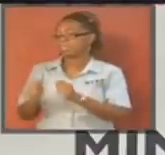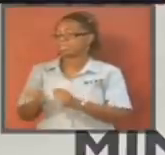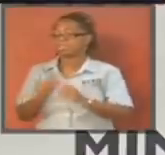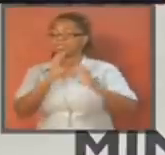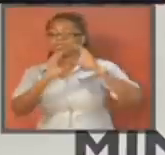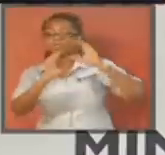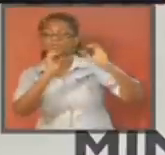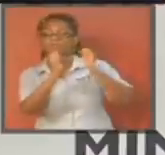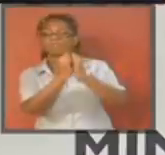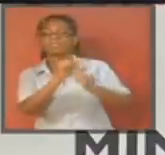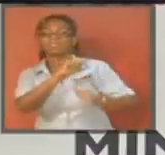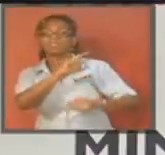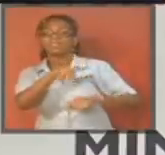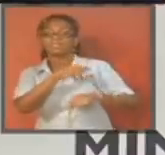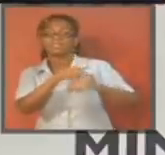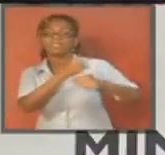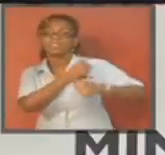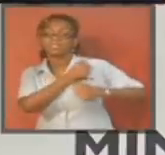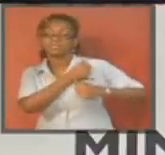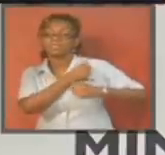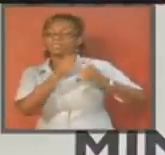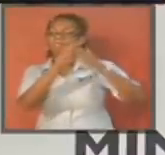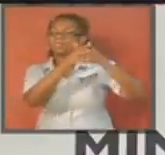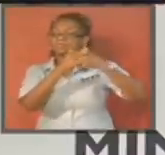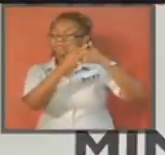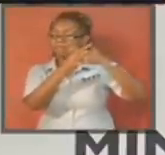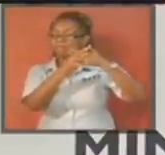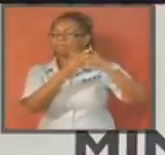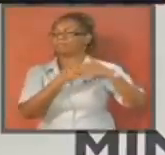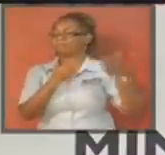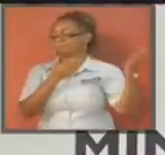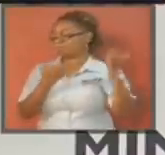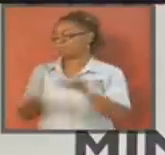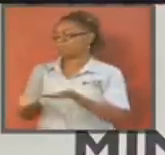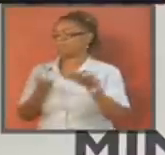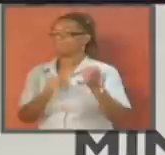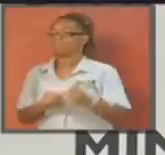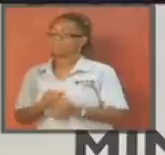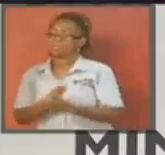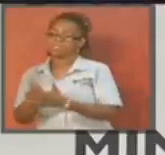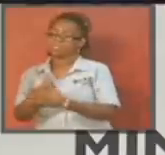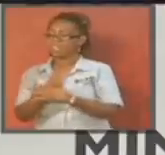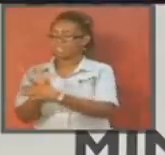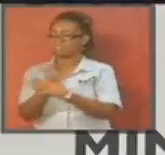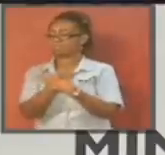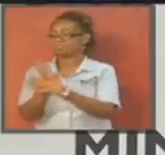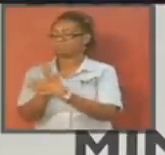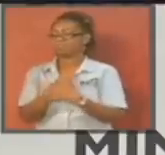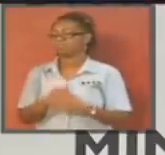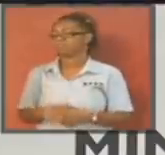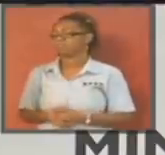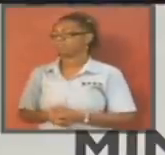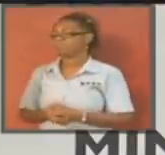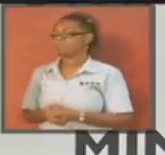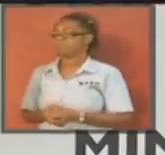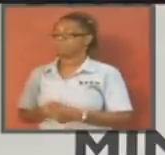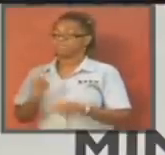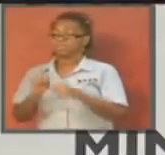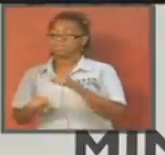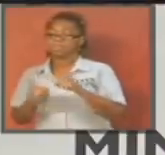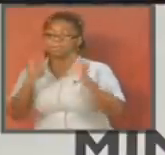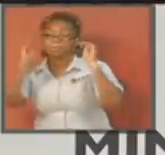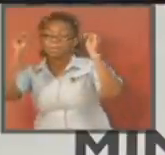U.S. That donation was forthcoming to them. We were alerted as the Ministry of Health, with responsibility for two things,